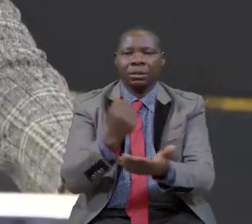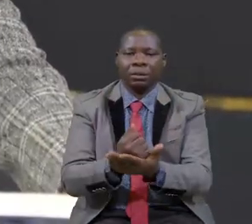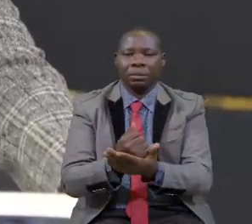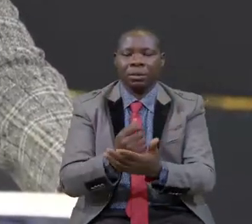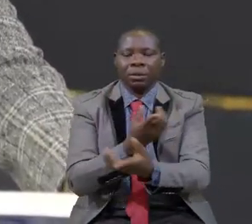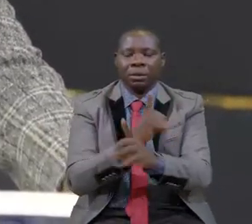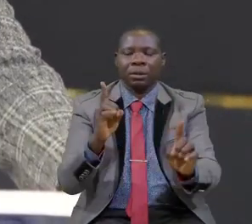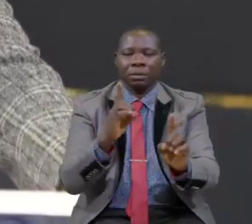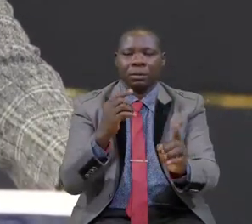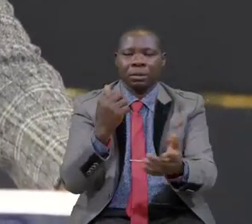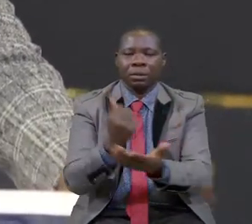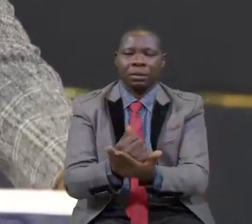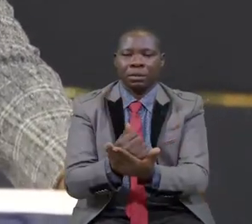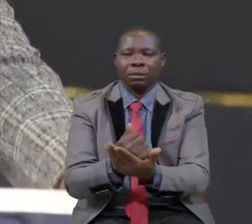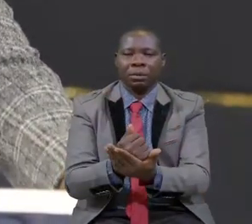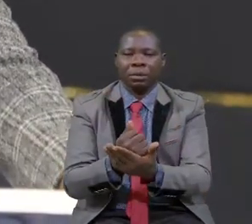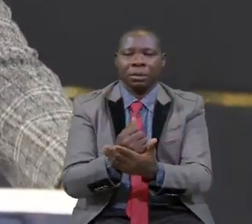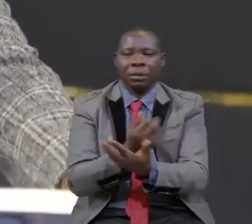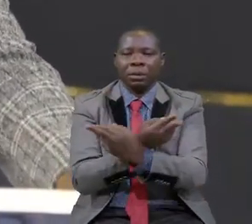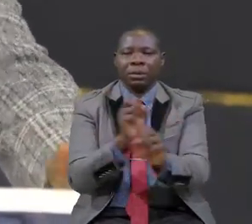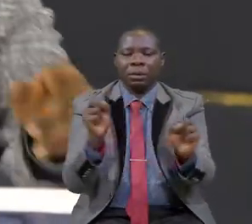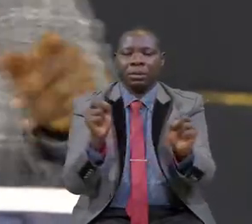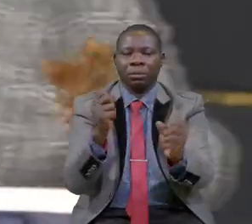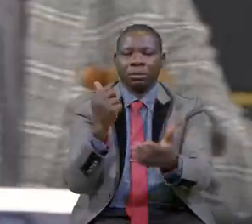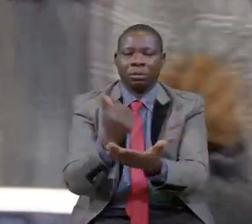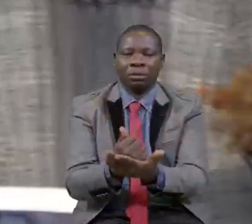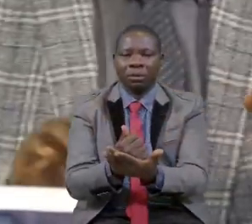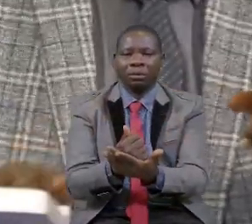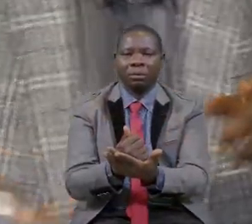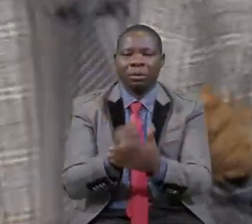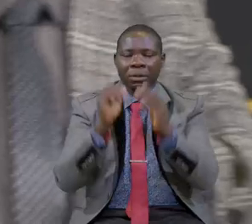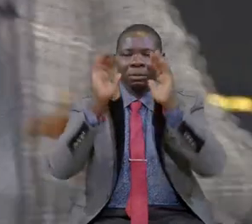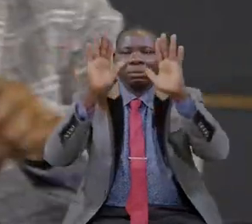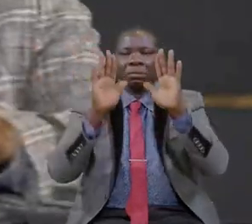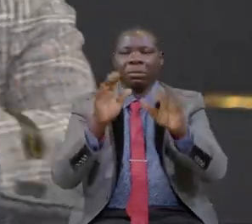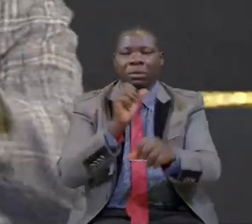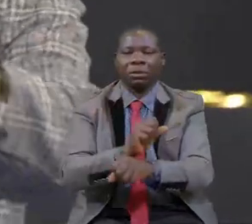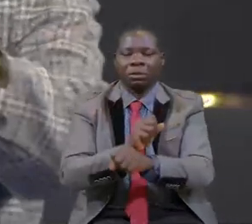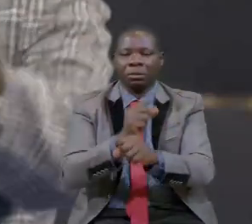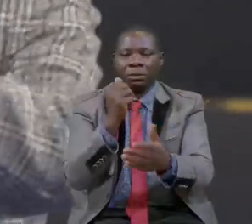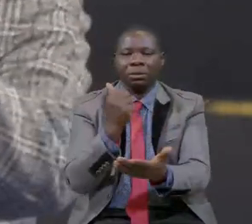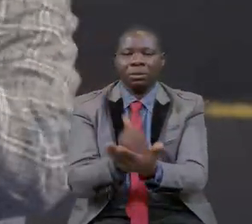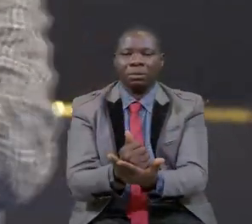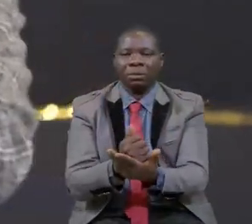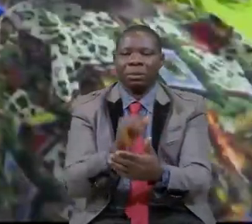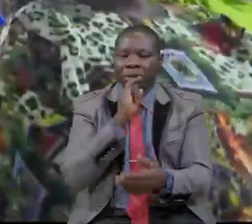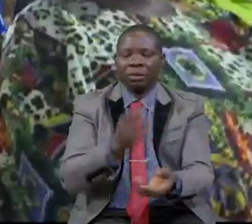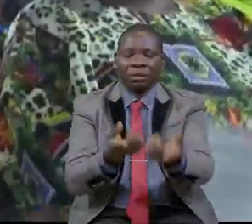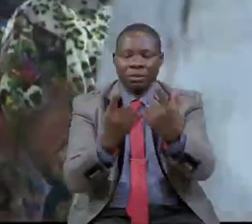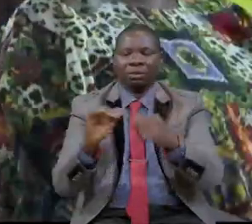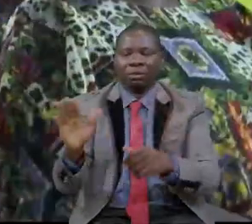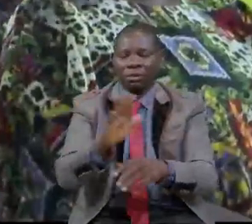deliverance, redemption, miracle is coming your way.